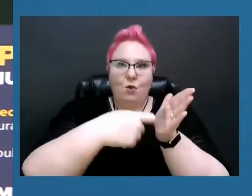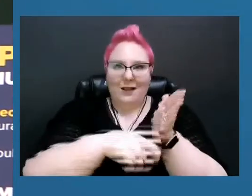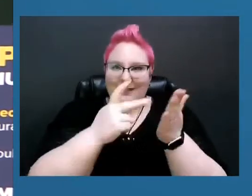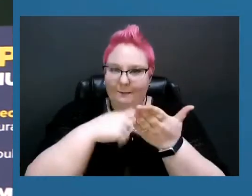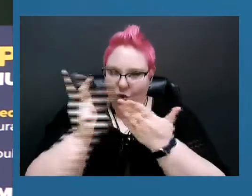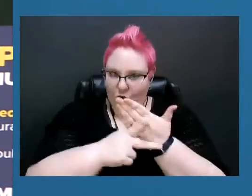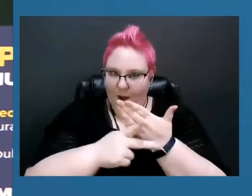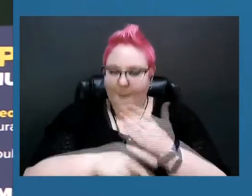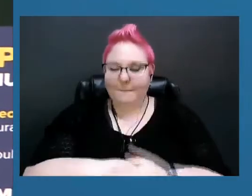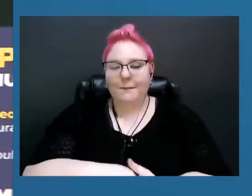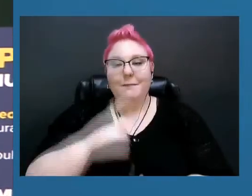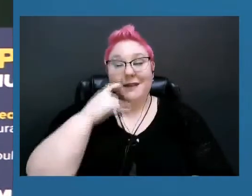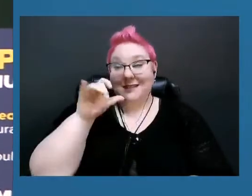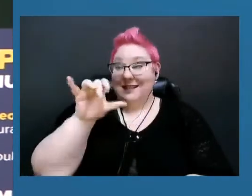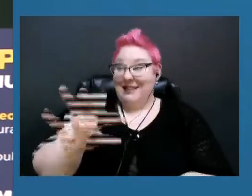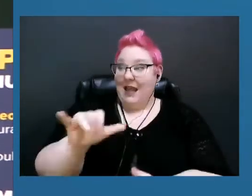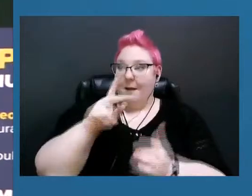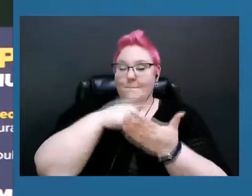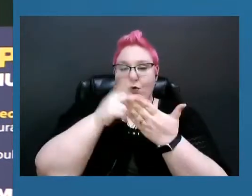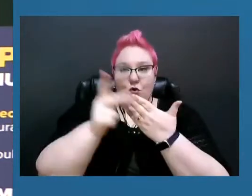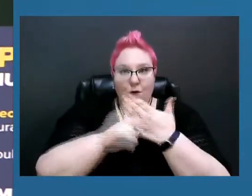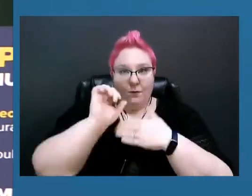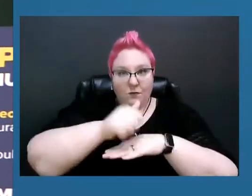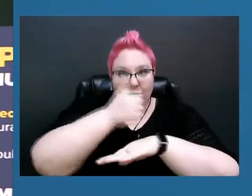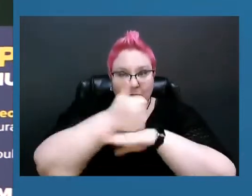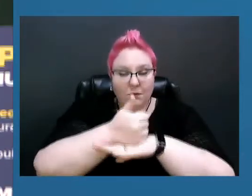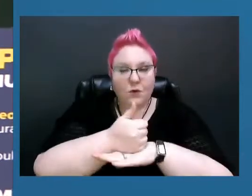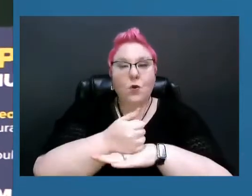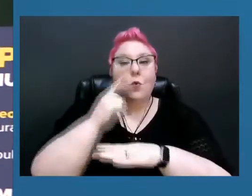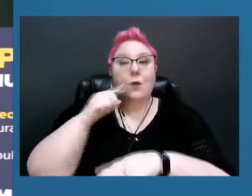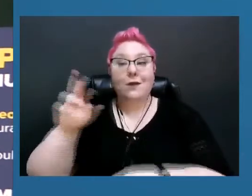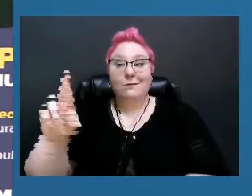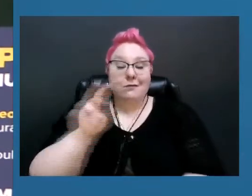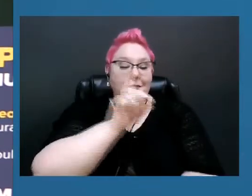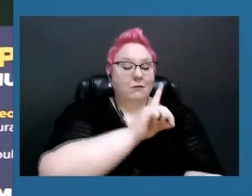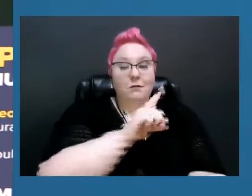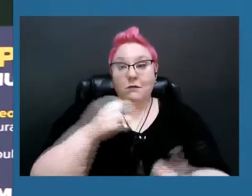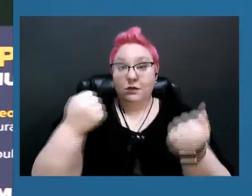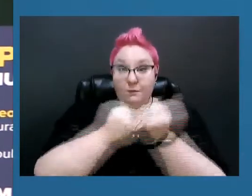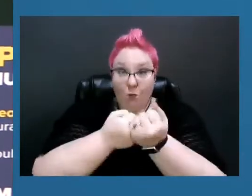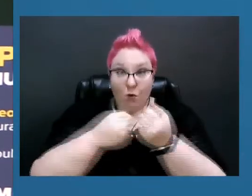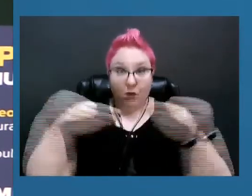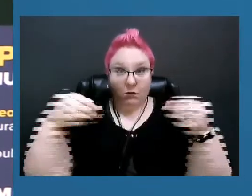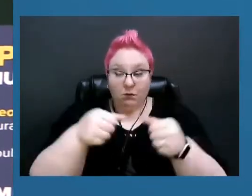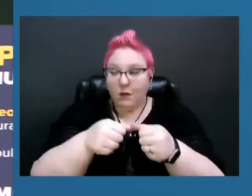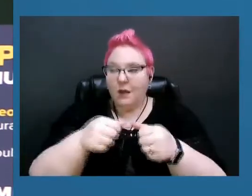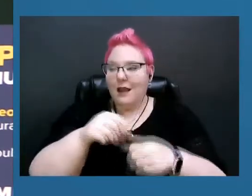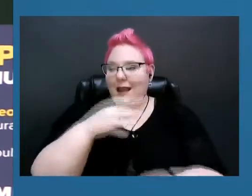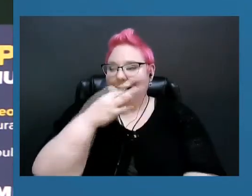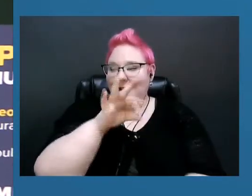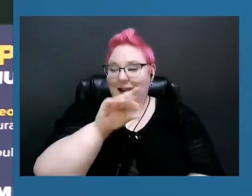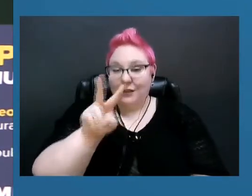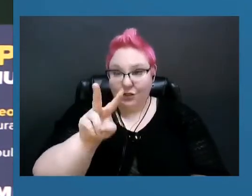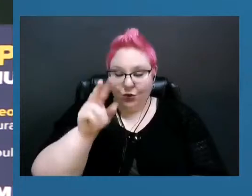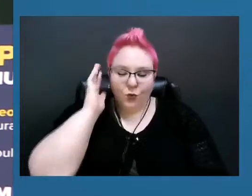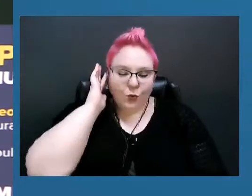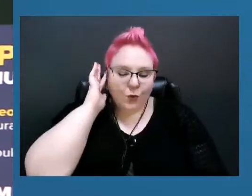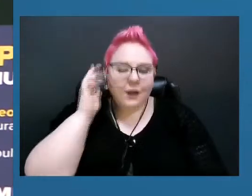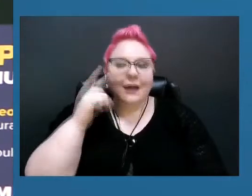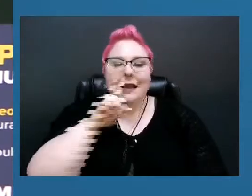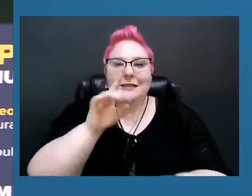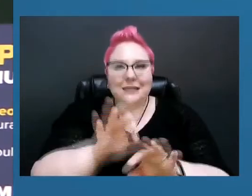the 340B program was created with bipartisan support in 1992, it has proven absolutely essential